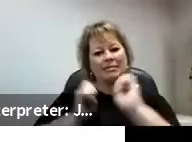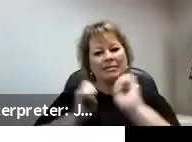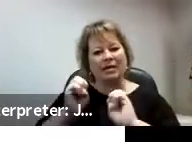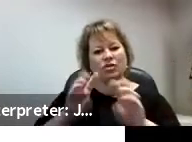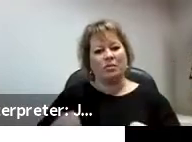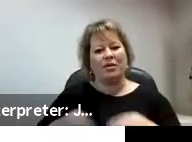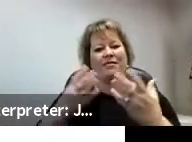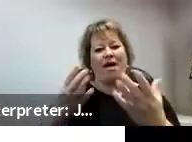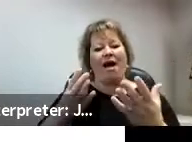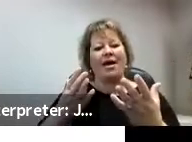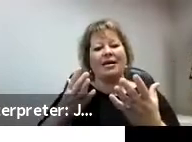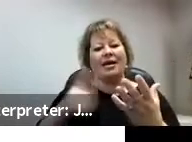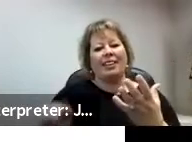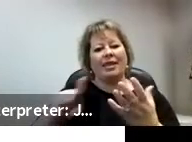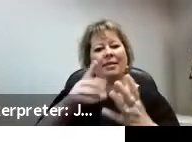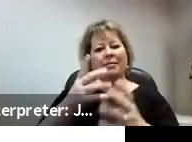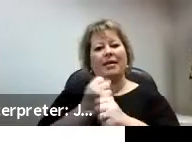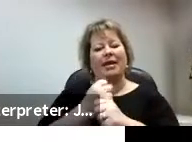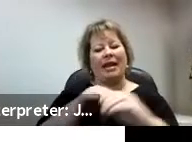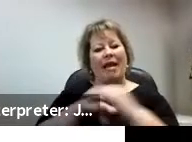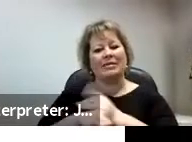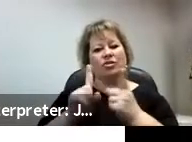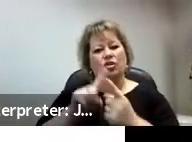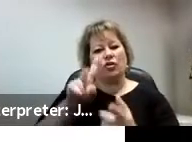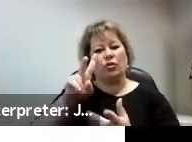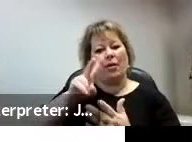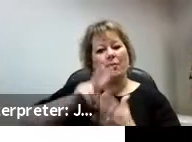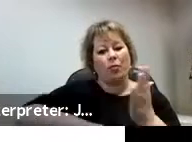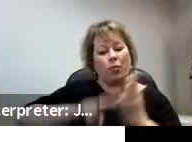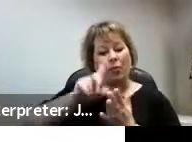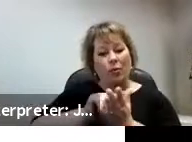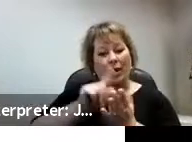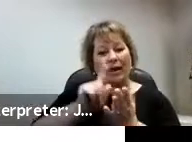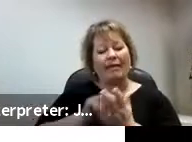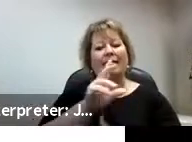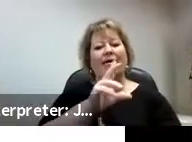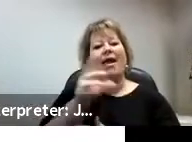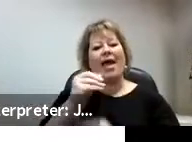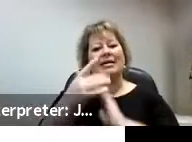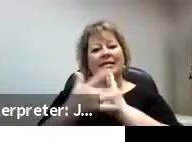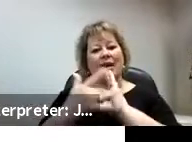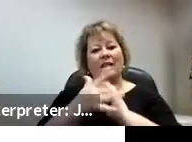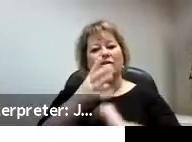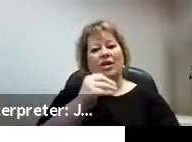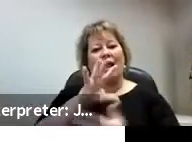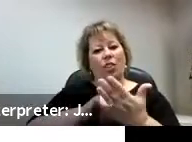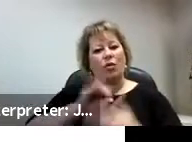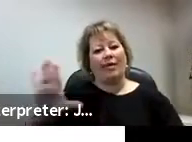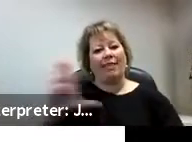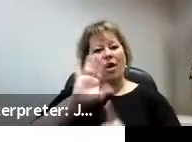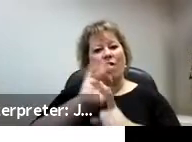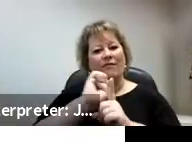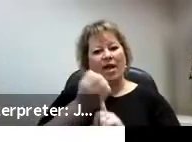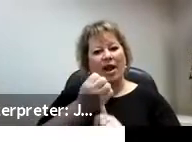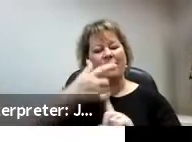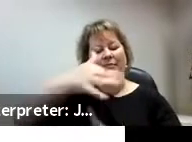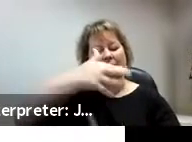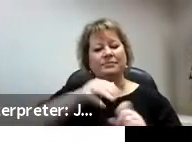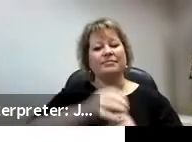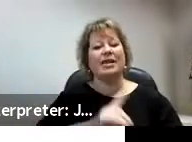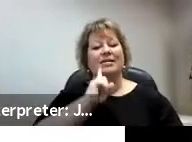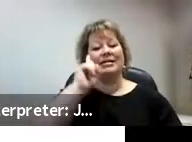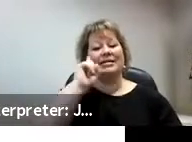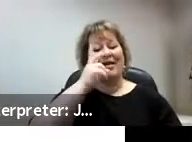consumers with gaining access to print, computer technology, phone, and their environment. Deaf and hard of